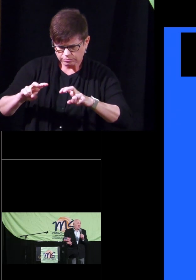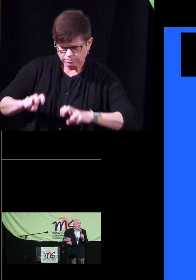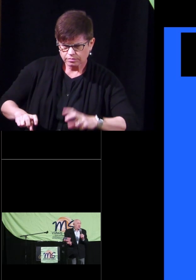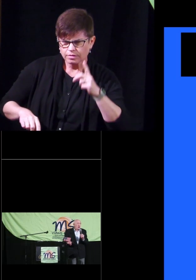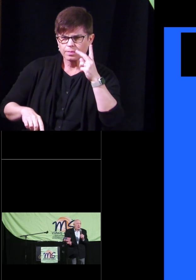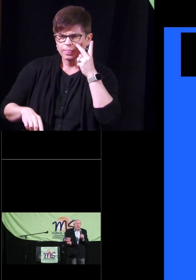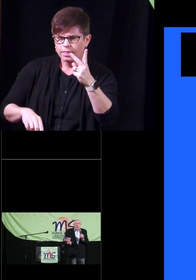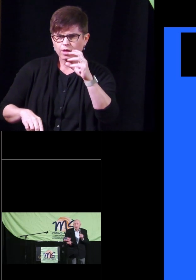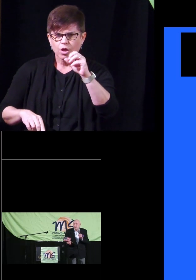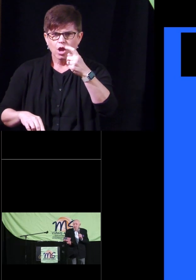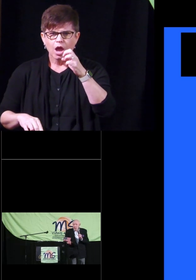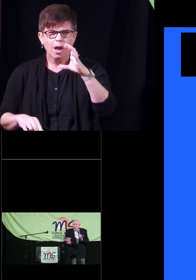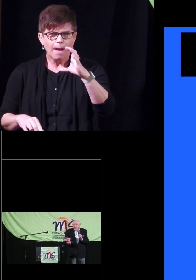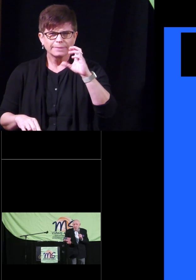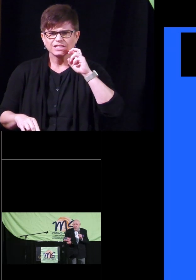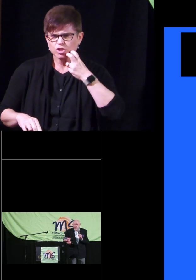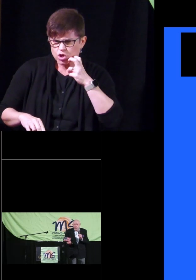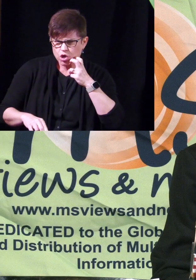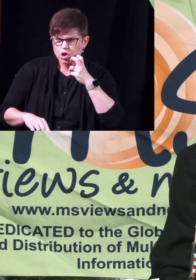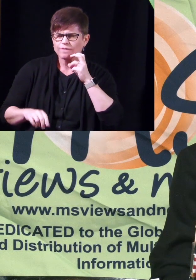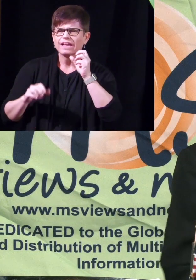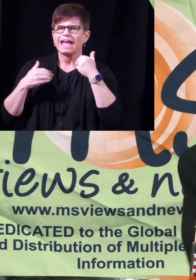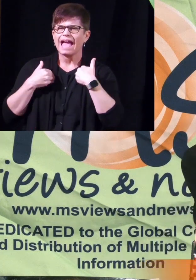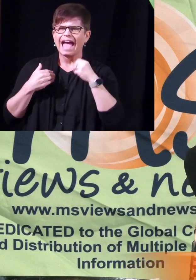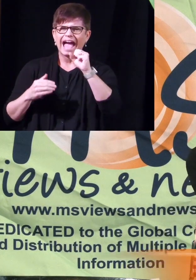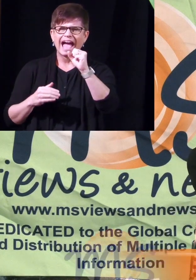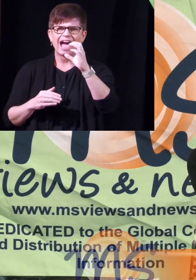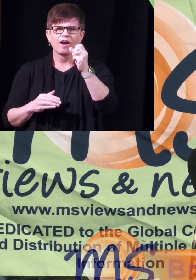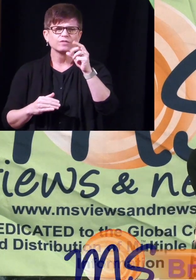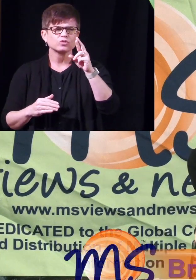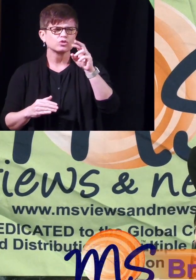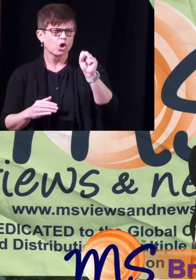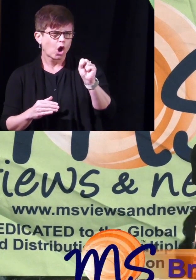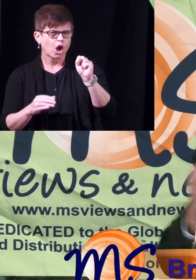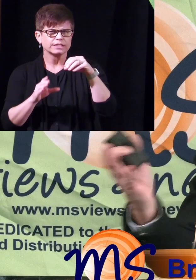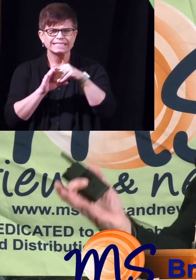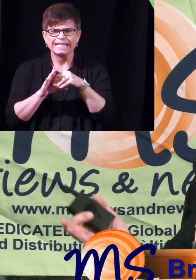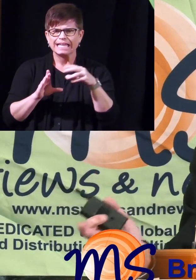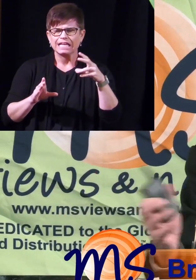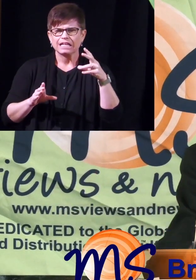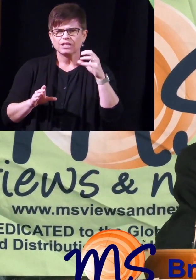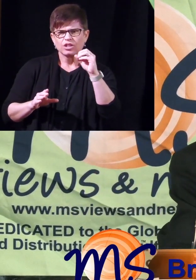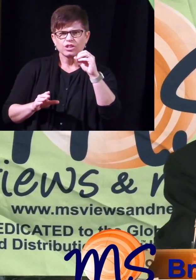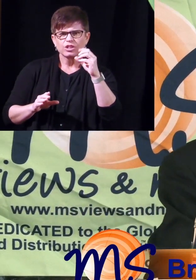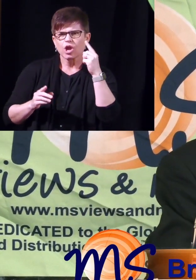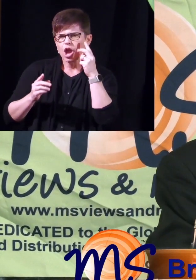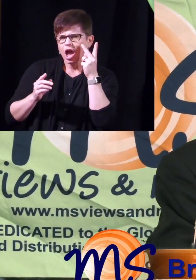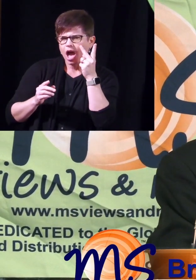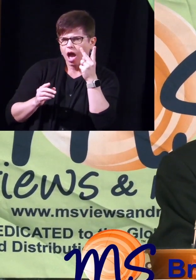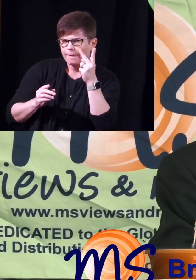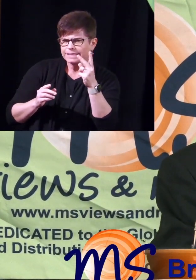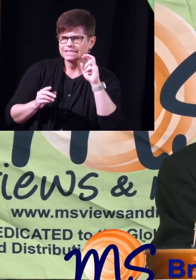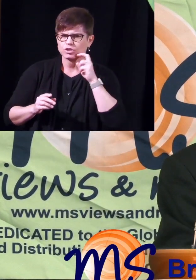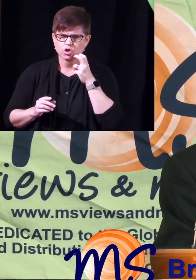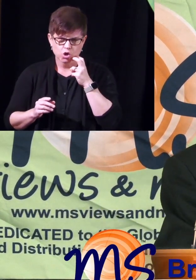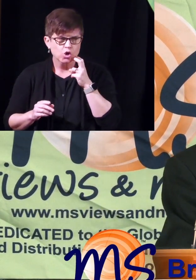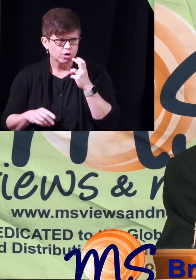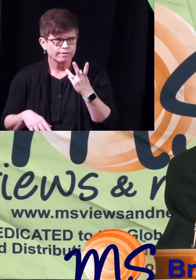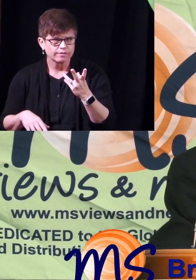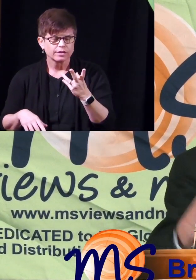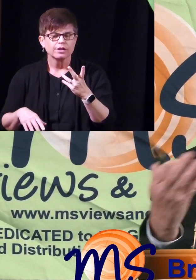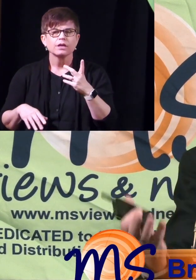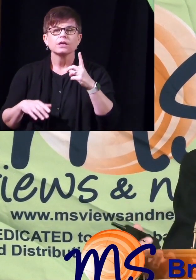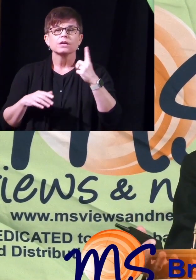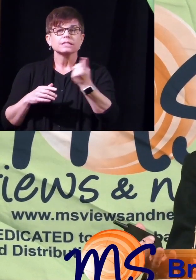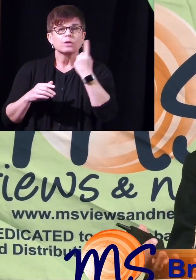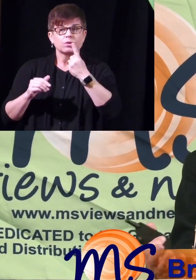they already have some scarring in their optic nerve. So these are initial presentations, and sometimes people may have signs. It's common when someone is first diagnosed